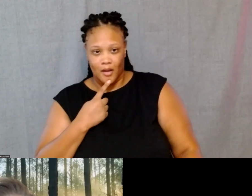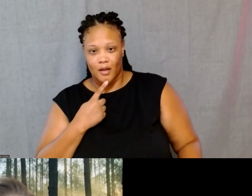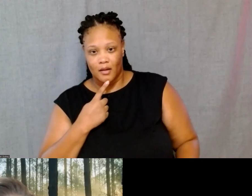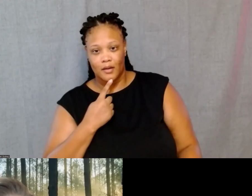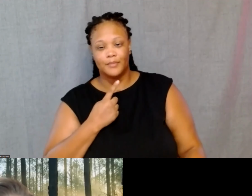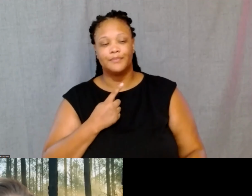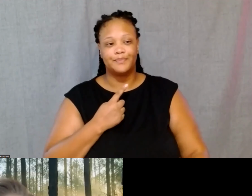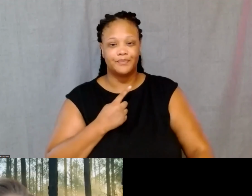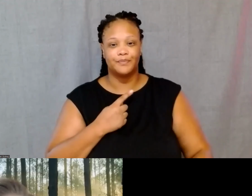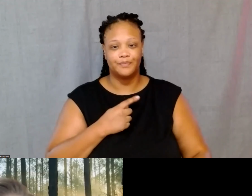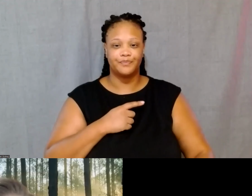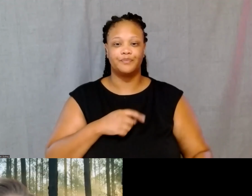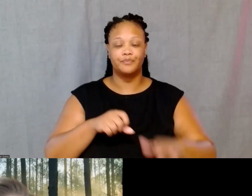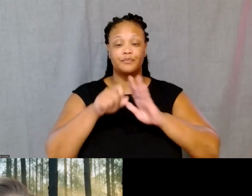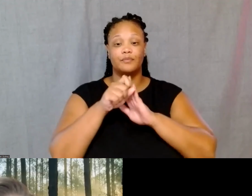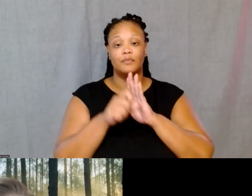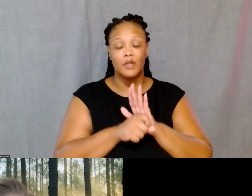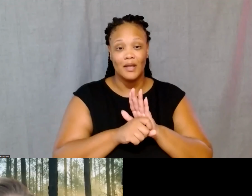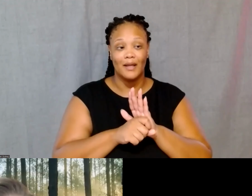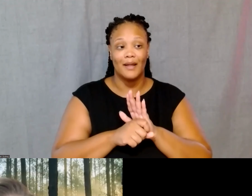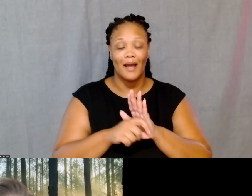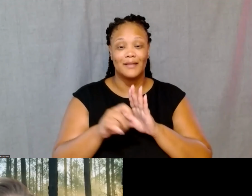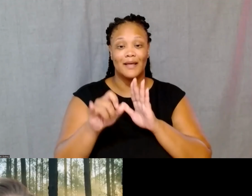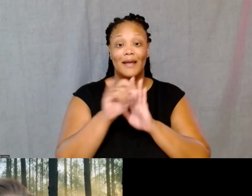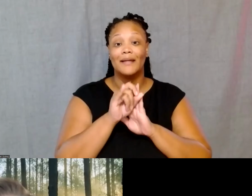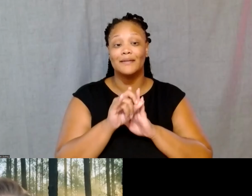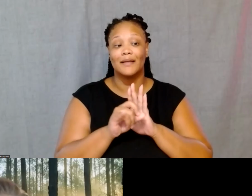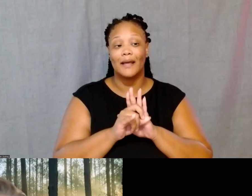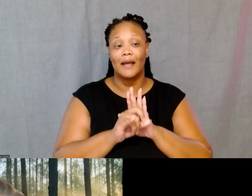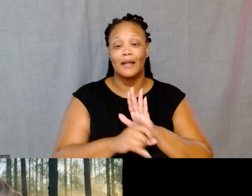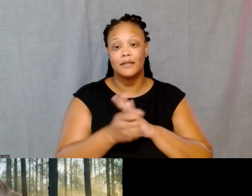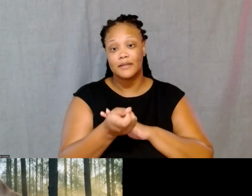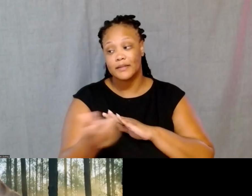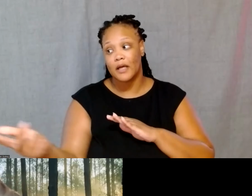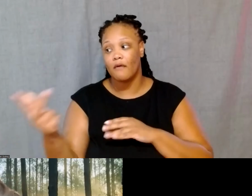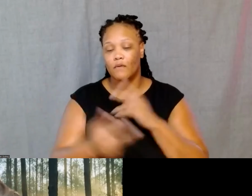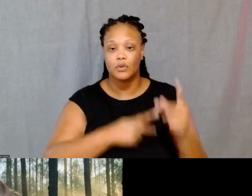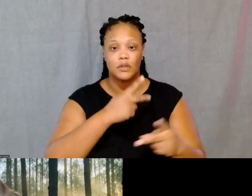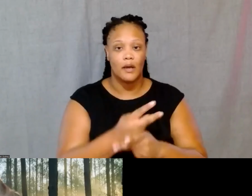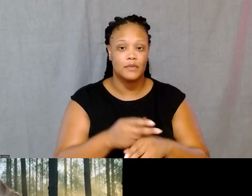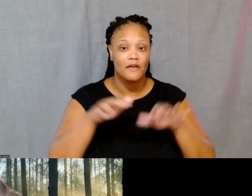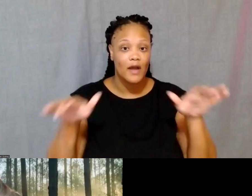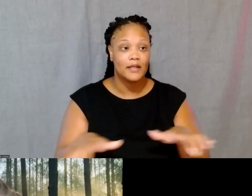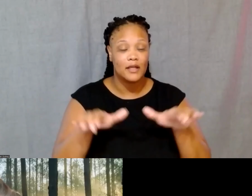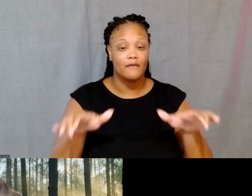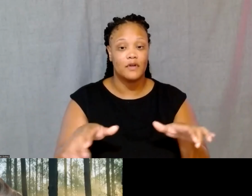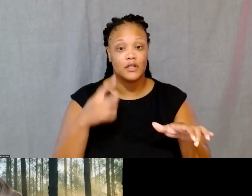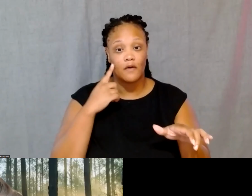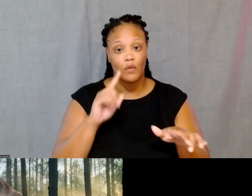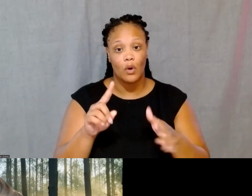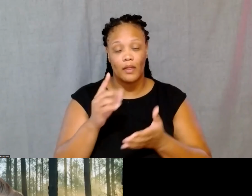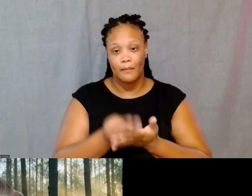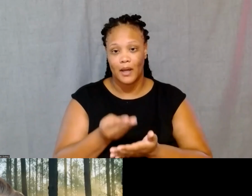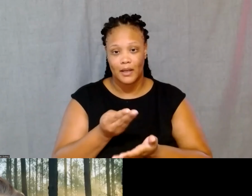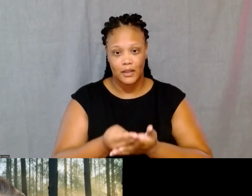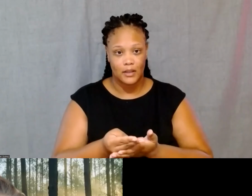of the different types of activities that the funding could be used for. And they have said that it's not